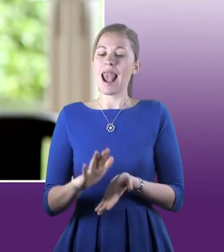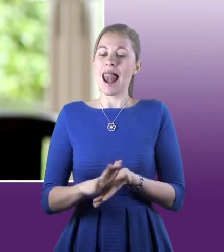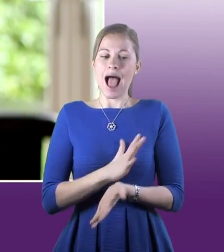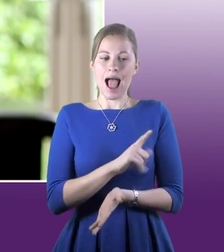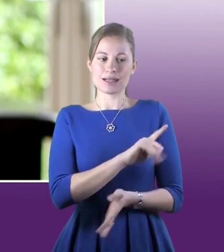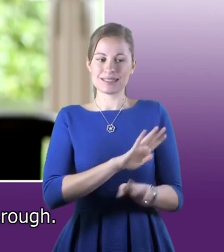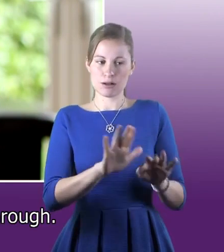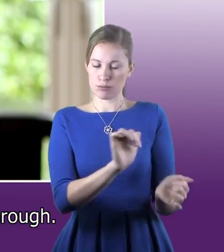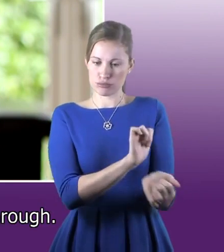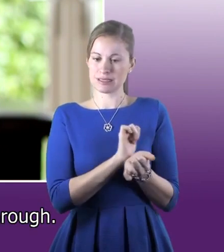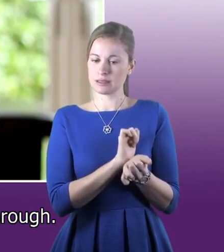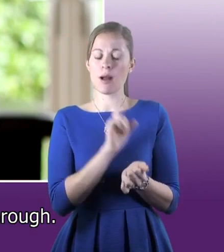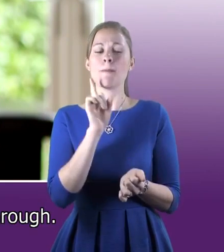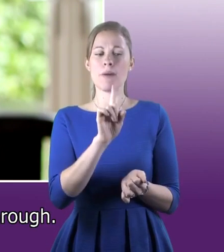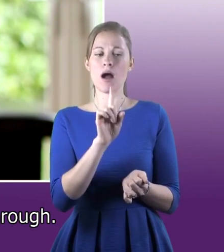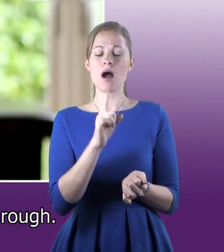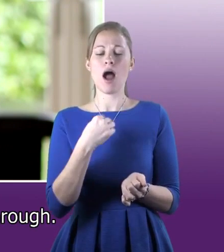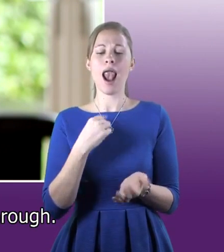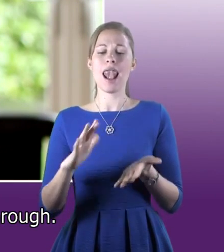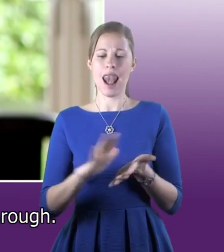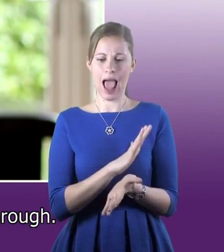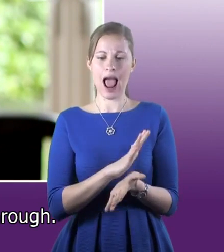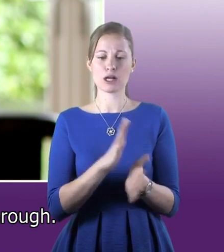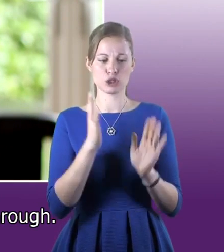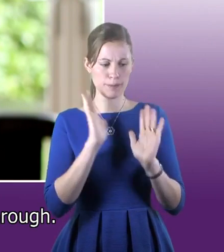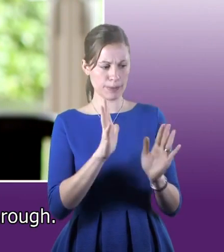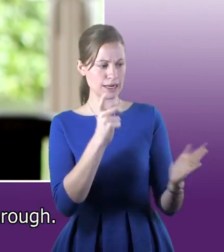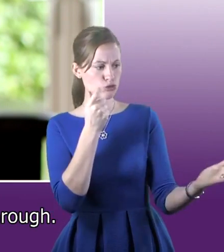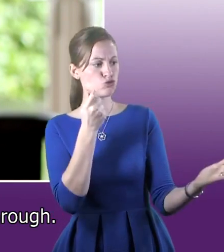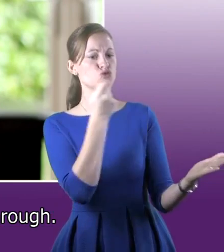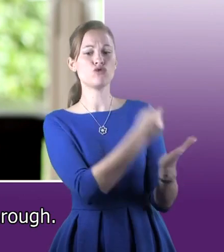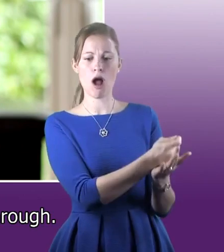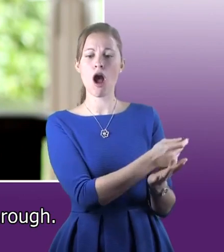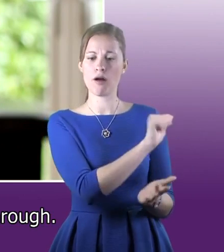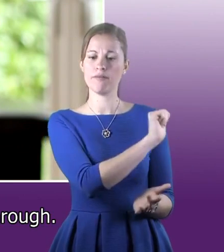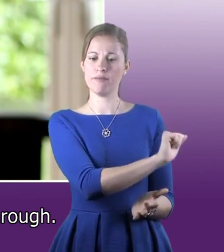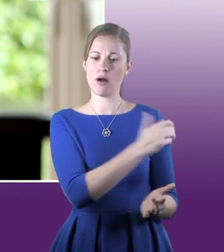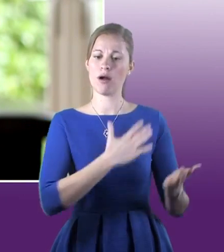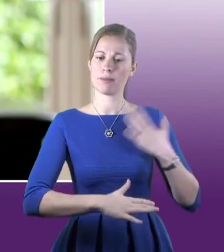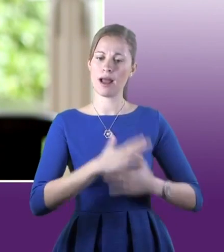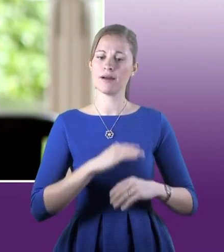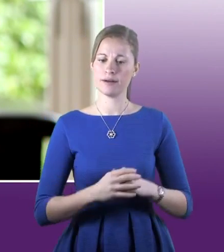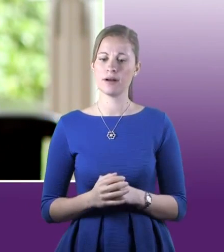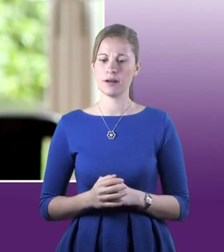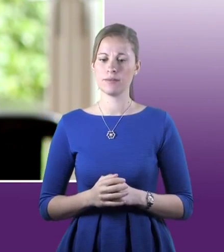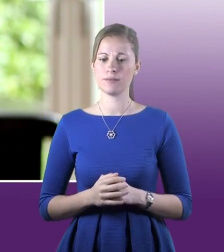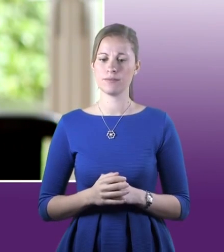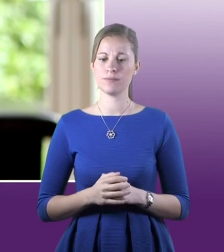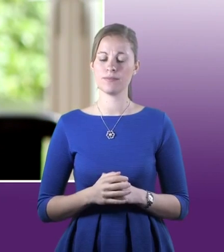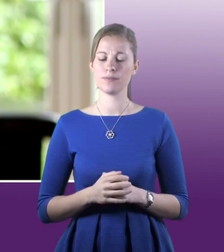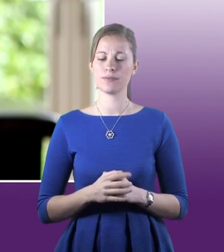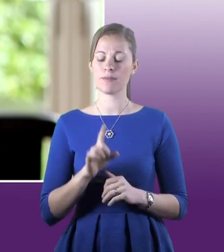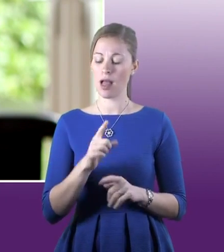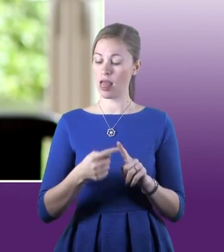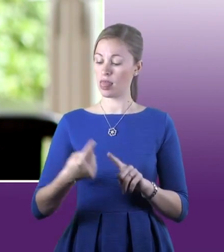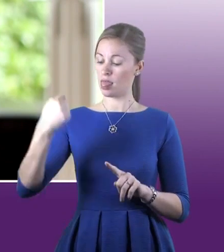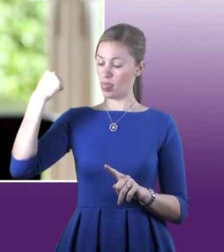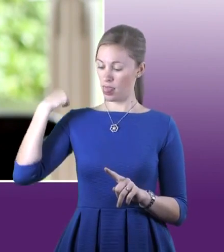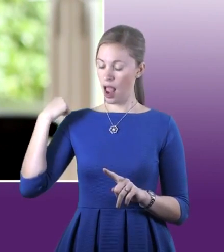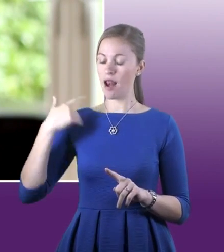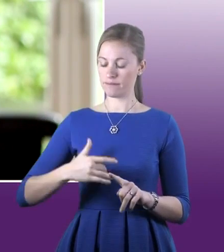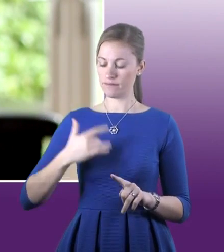prison. But I'm also glad that I saw the prosecution through. I felt then,